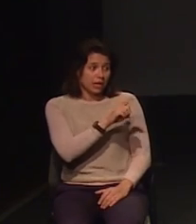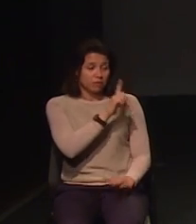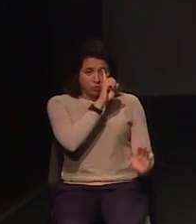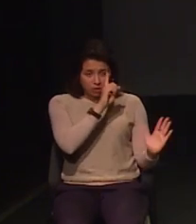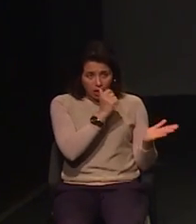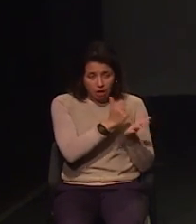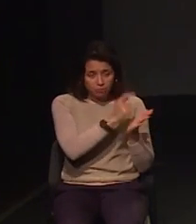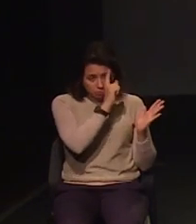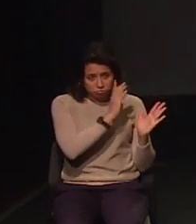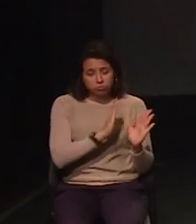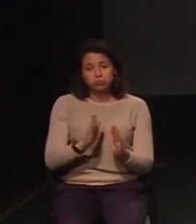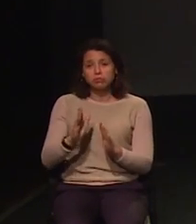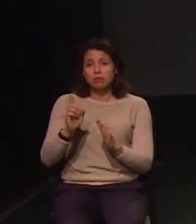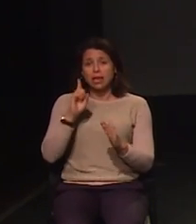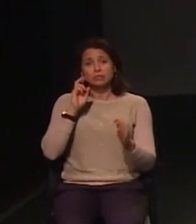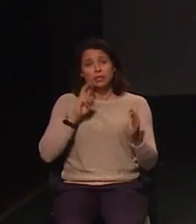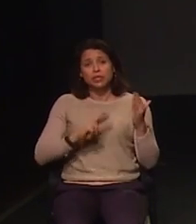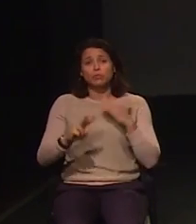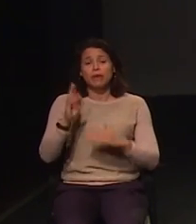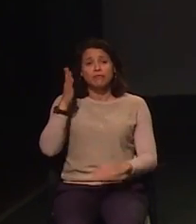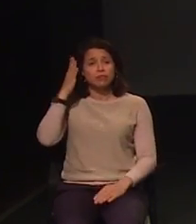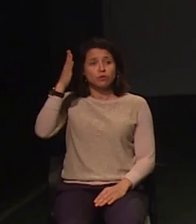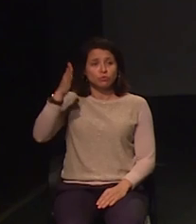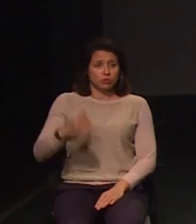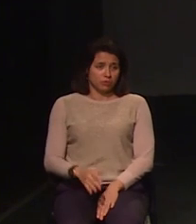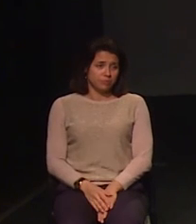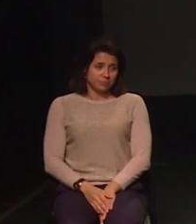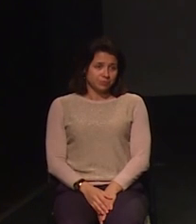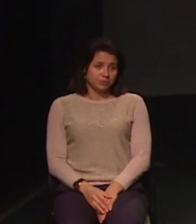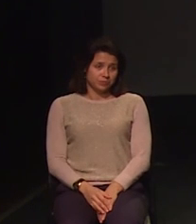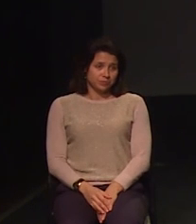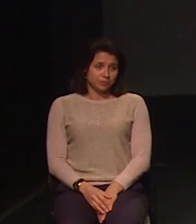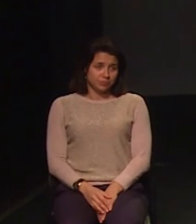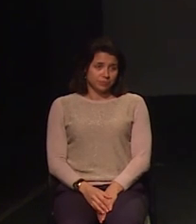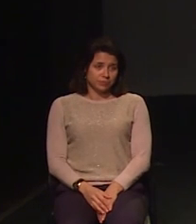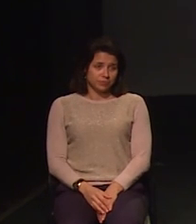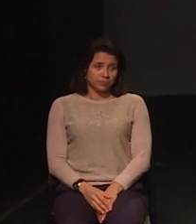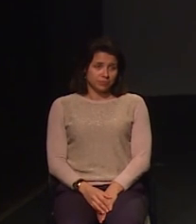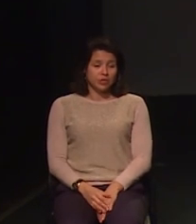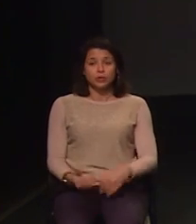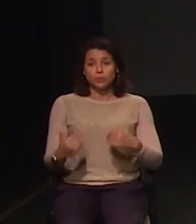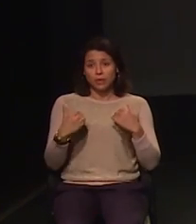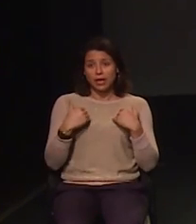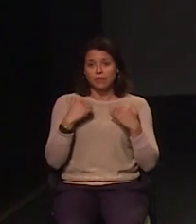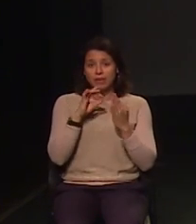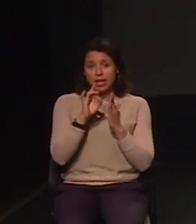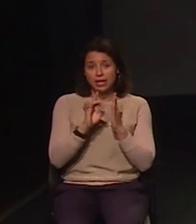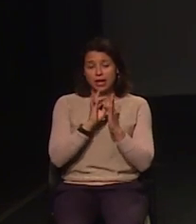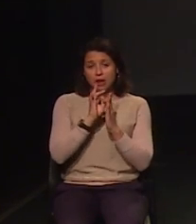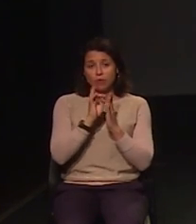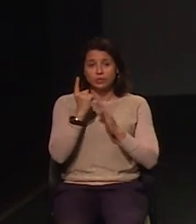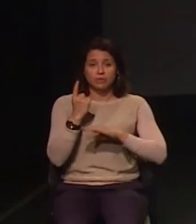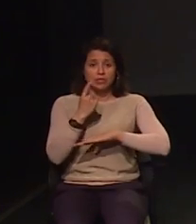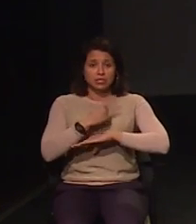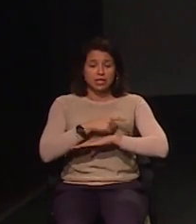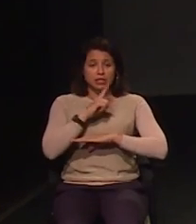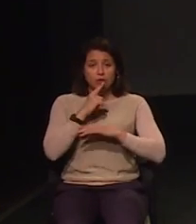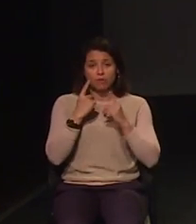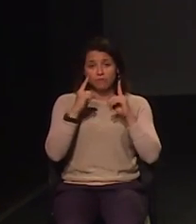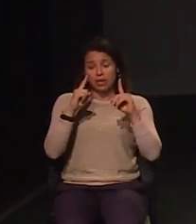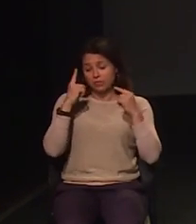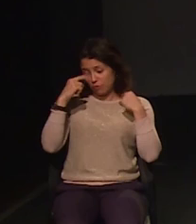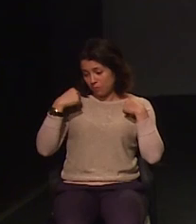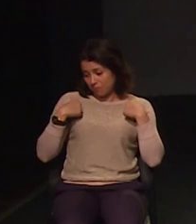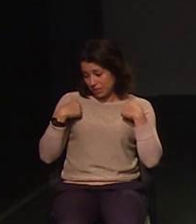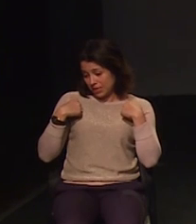think that you have 24 hours, maybe 8 hours of the day that you're effective. For me, if I don't get my sleep, it's even